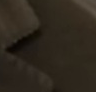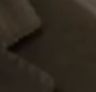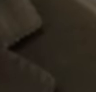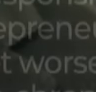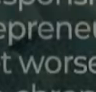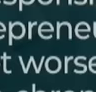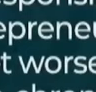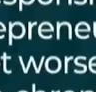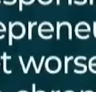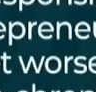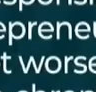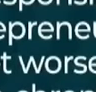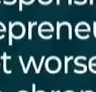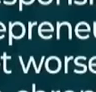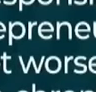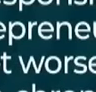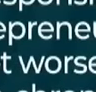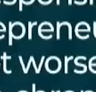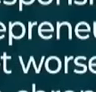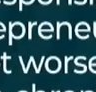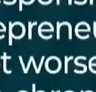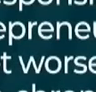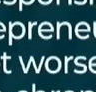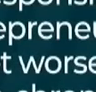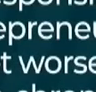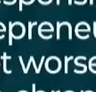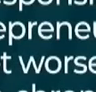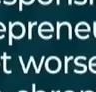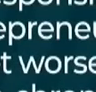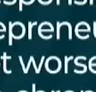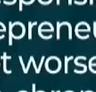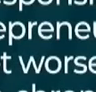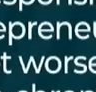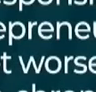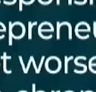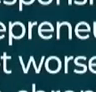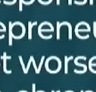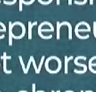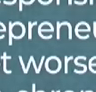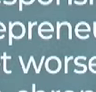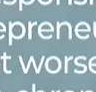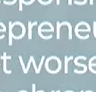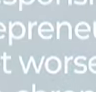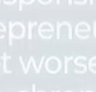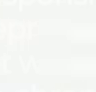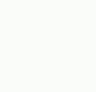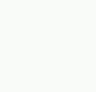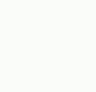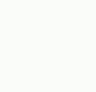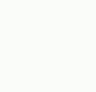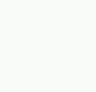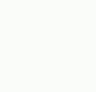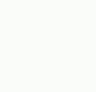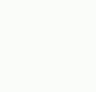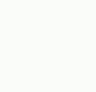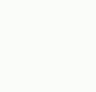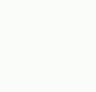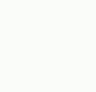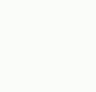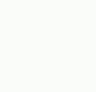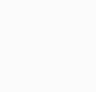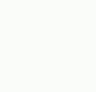be your medicine. For more information about the Fitness and Wellness Initiative, contact the SPDC at 461-7232.